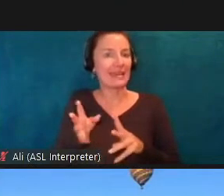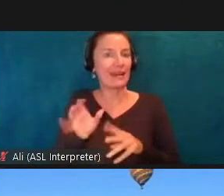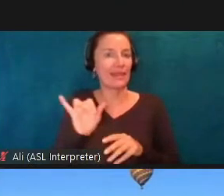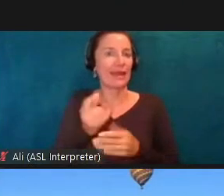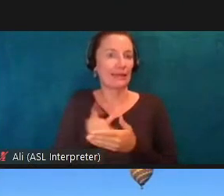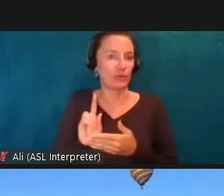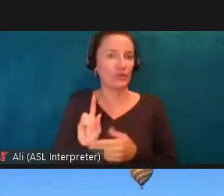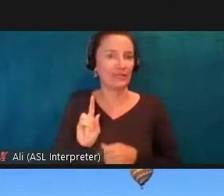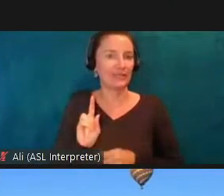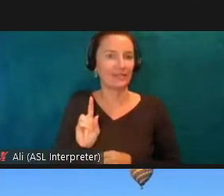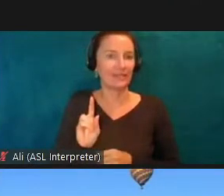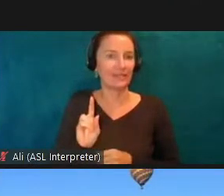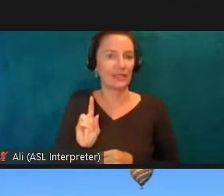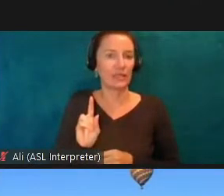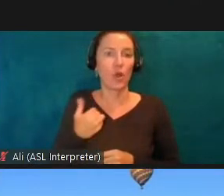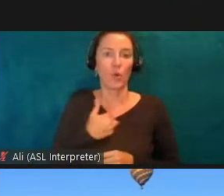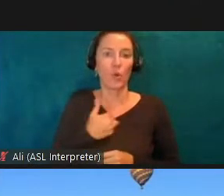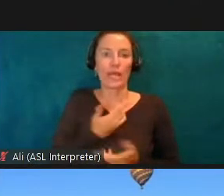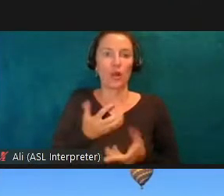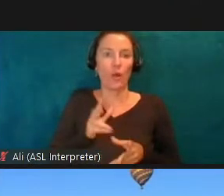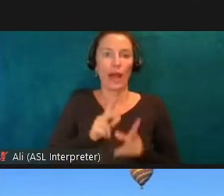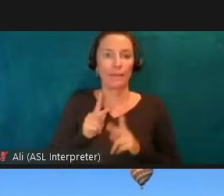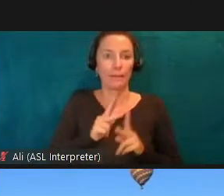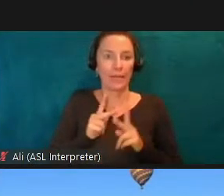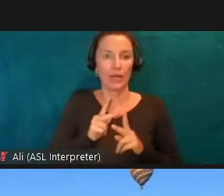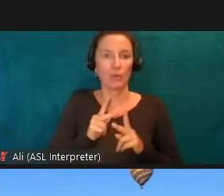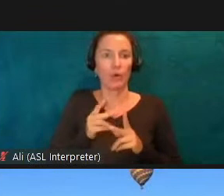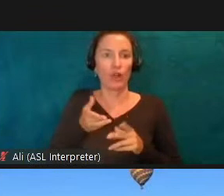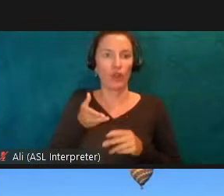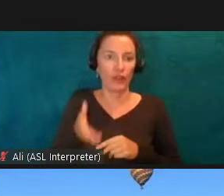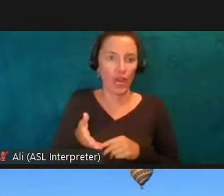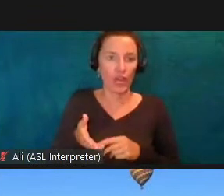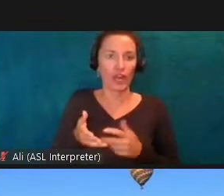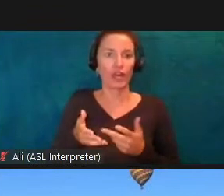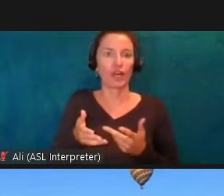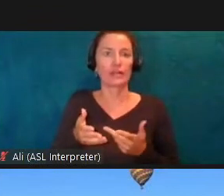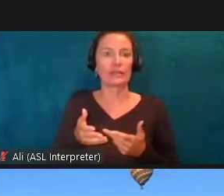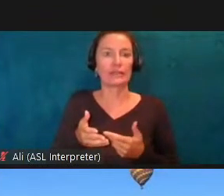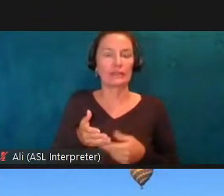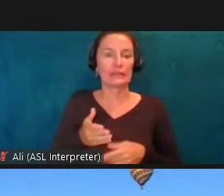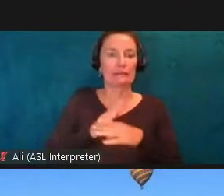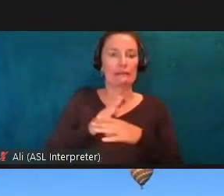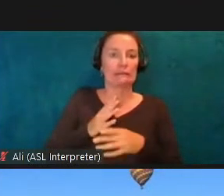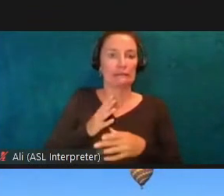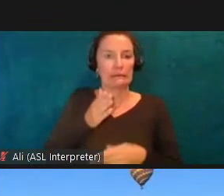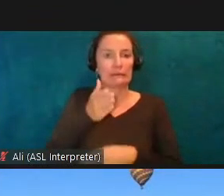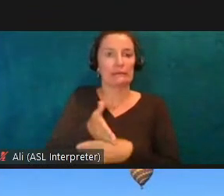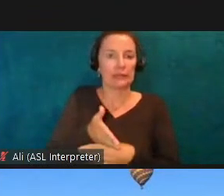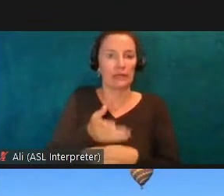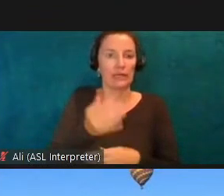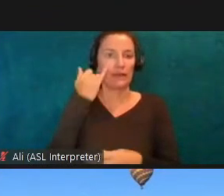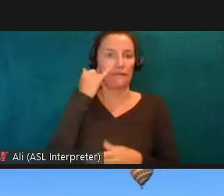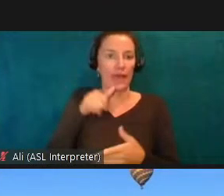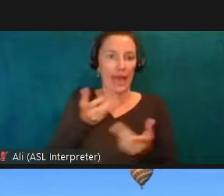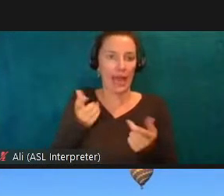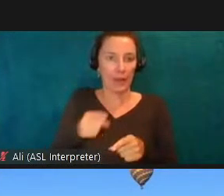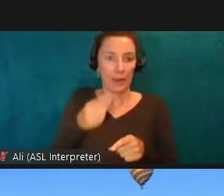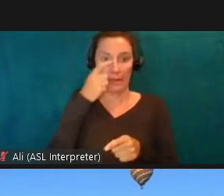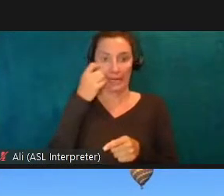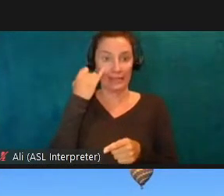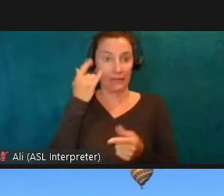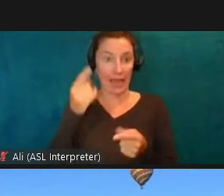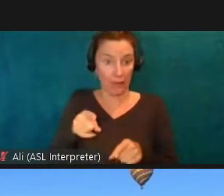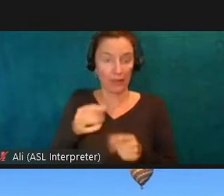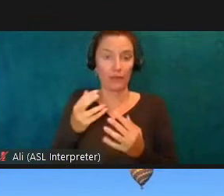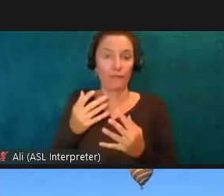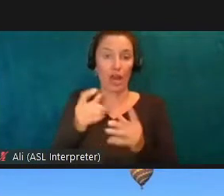last week. And we don't want people in the way of those if those develop, because they develop suddenly and the fire moves quickly. So